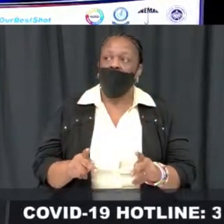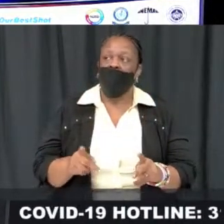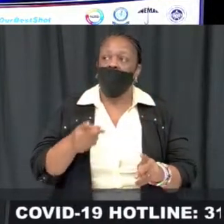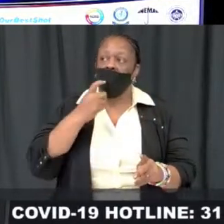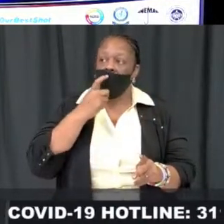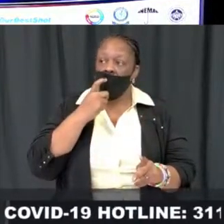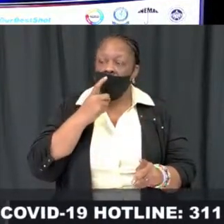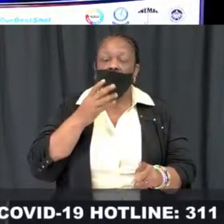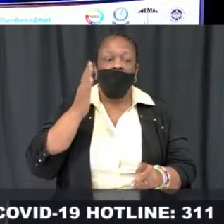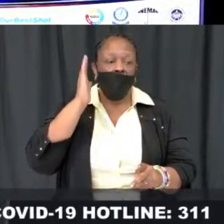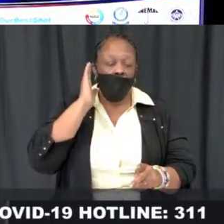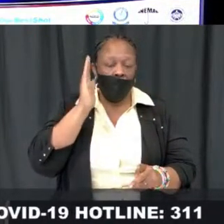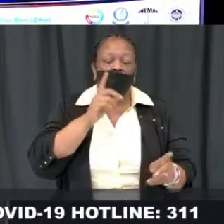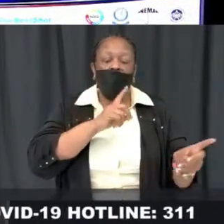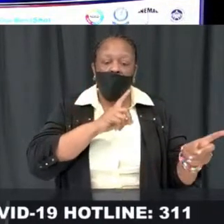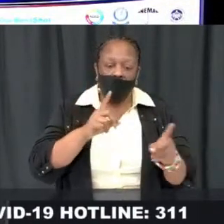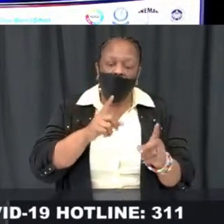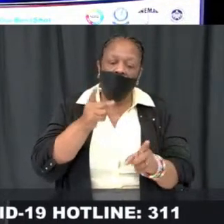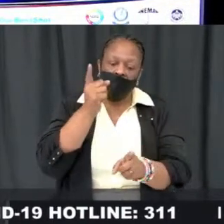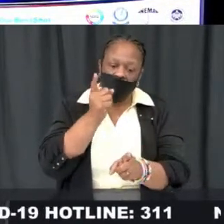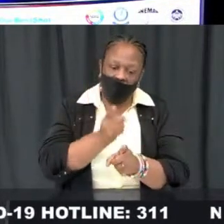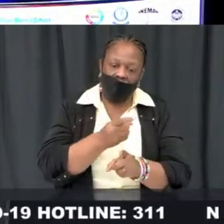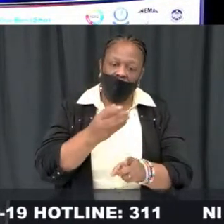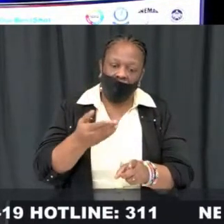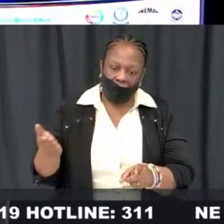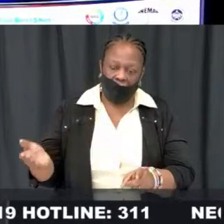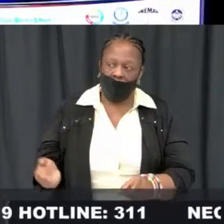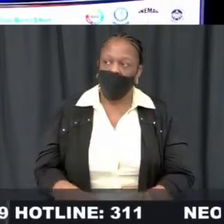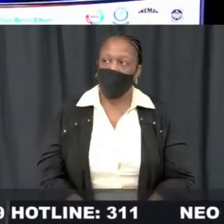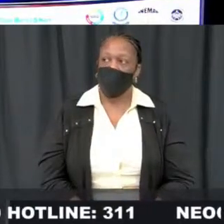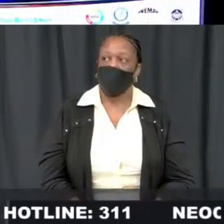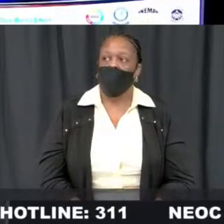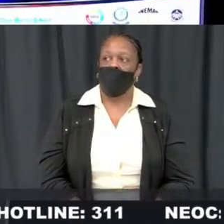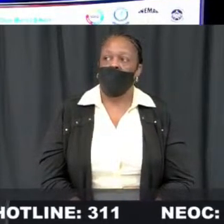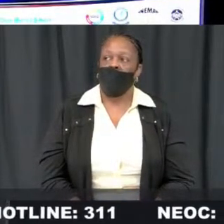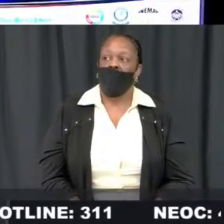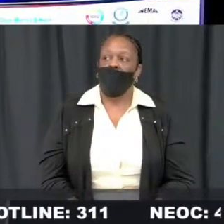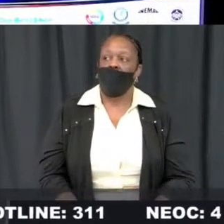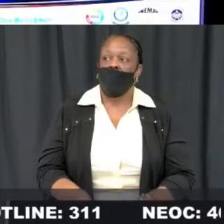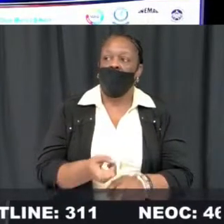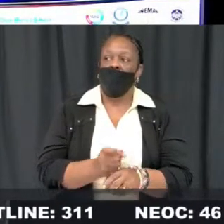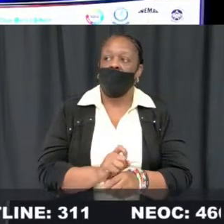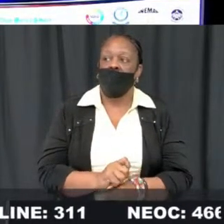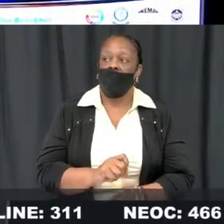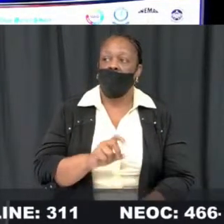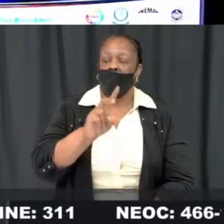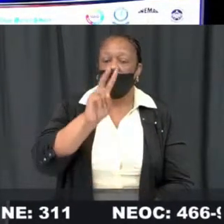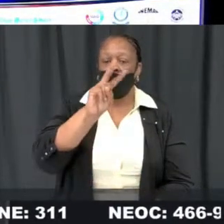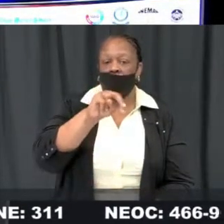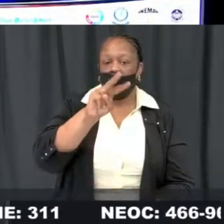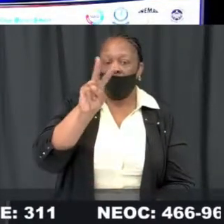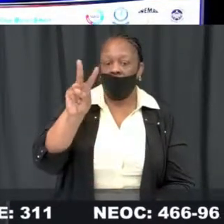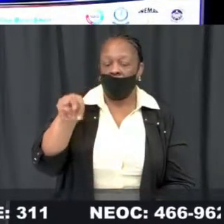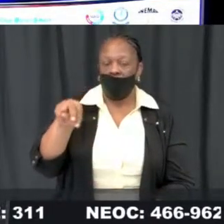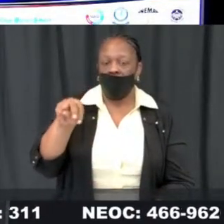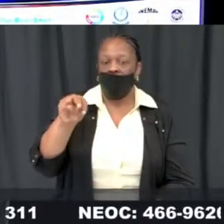will do the right thing. And to date, that is as of this afternoon, we have